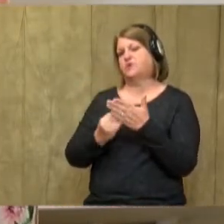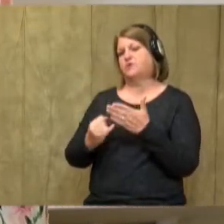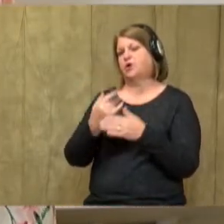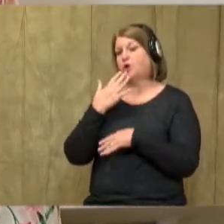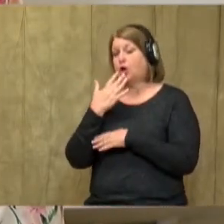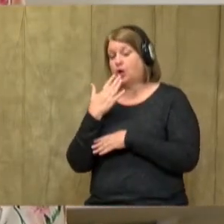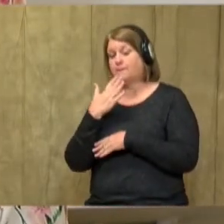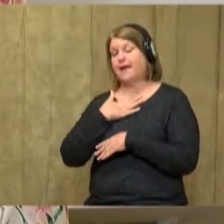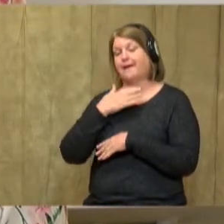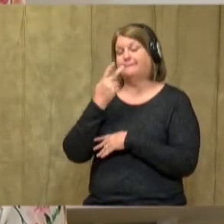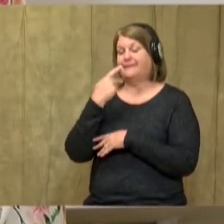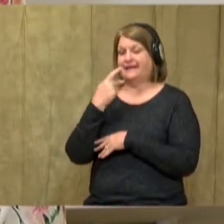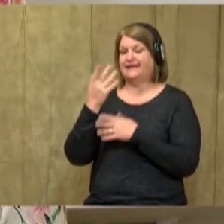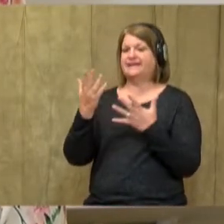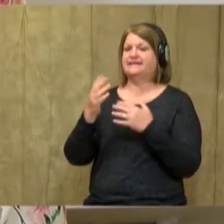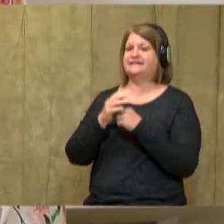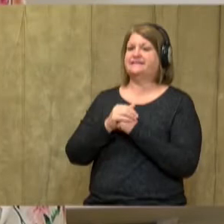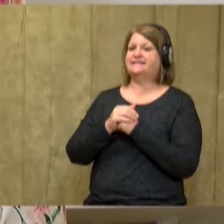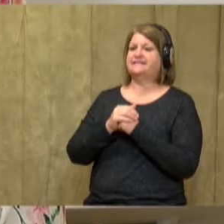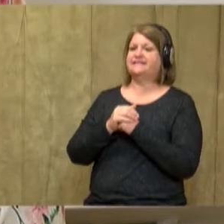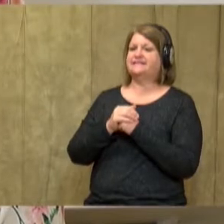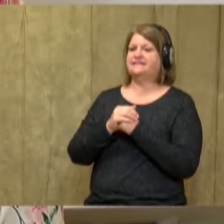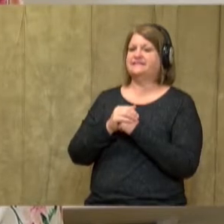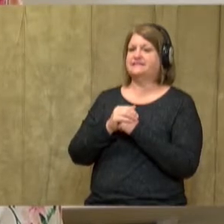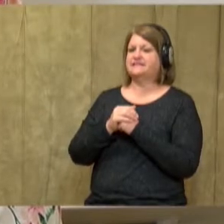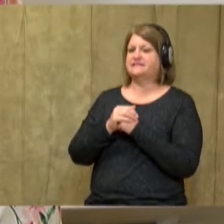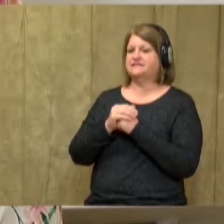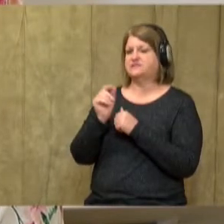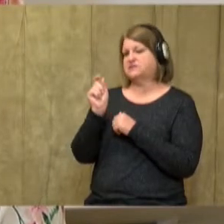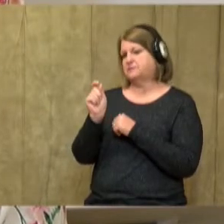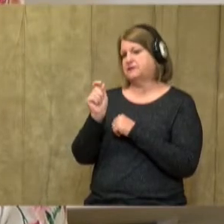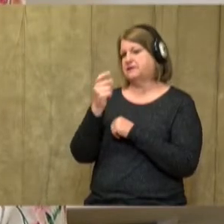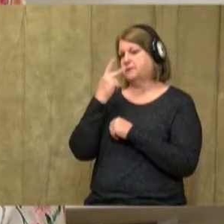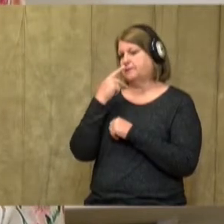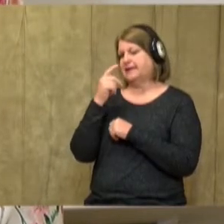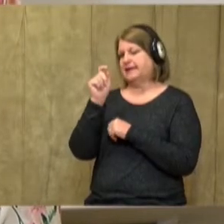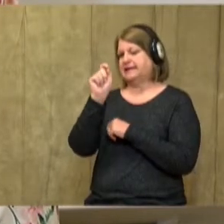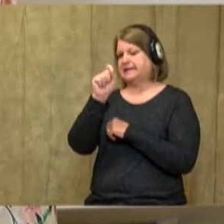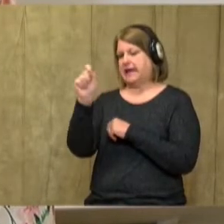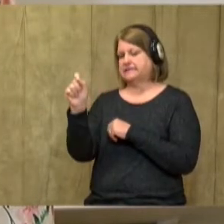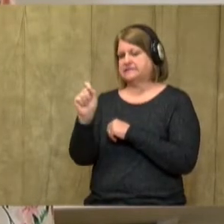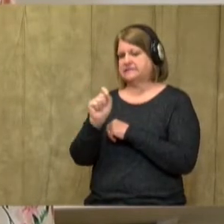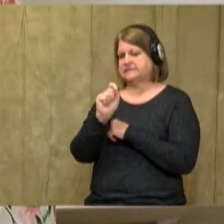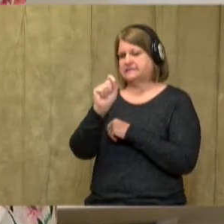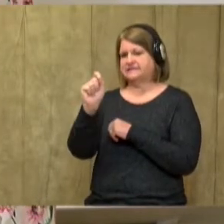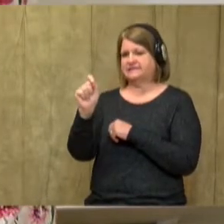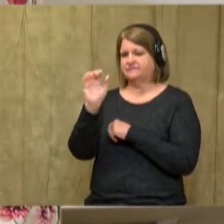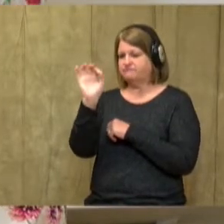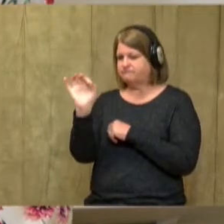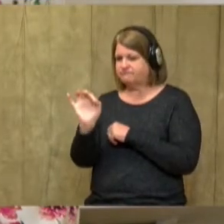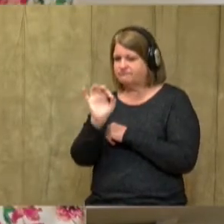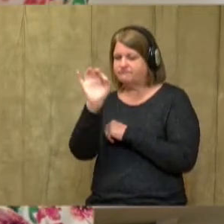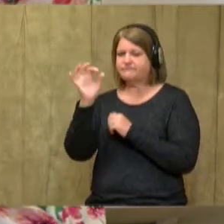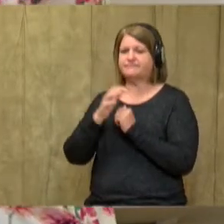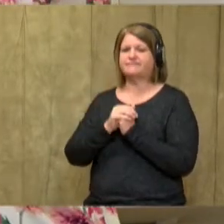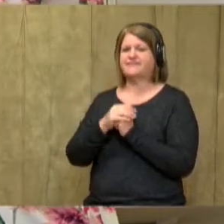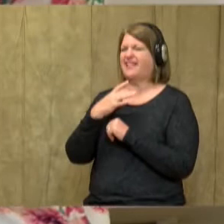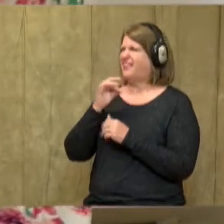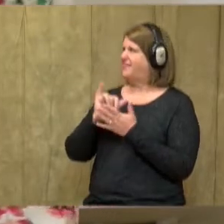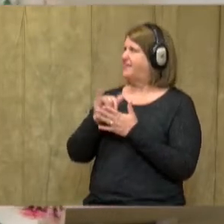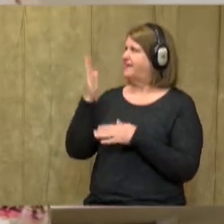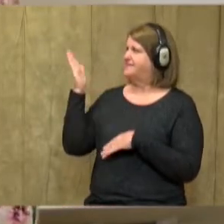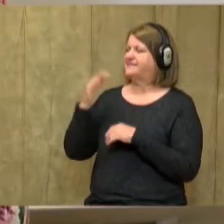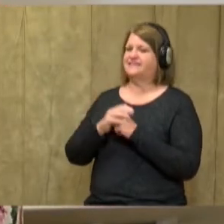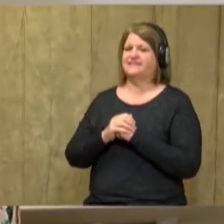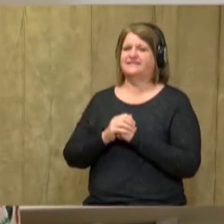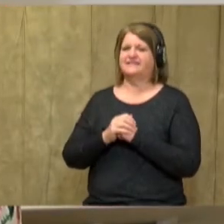paper. So how about some little pink dots? Oh, I like that. I need another one of those.